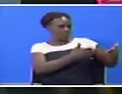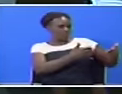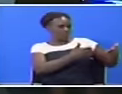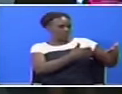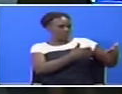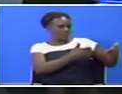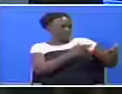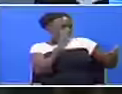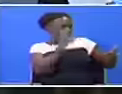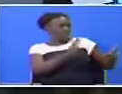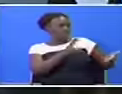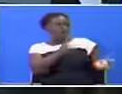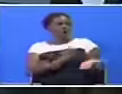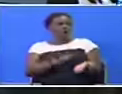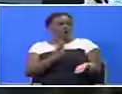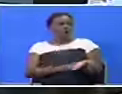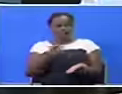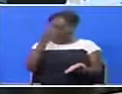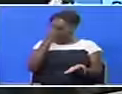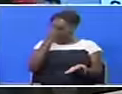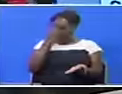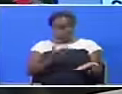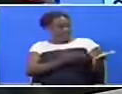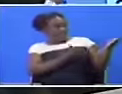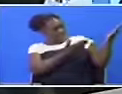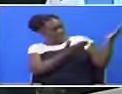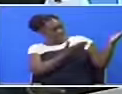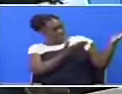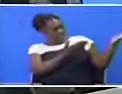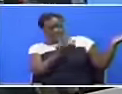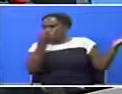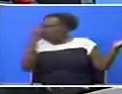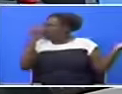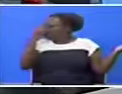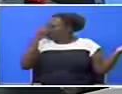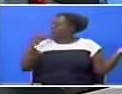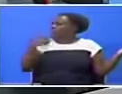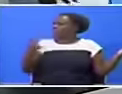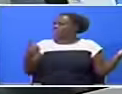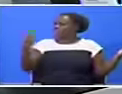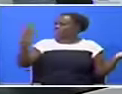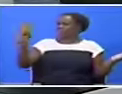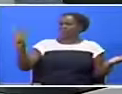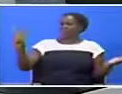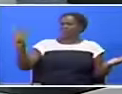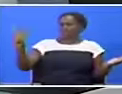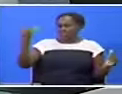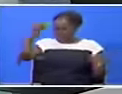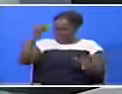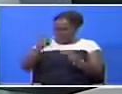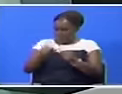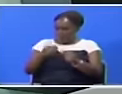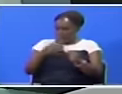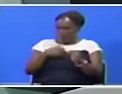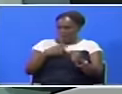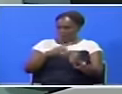look at that statement that was made before we play it to you. This is what he said in that television interview. It was all about duty waiver. Remember, there's been this huge